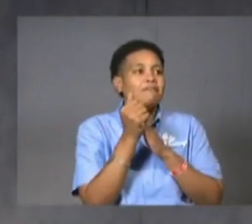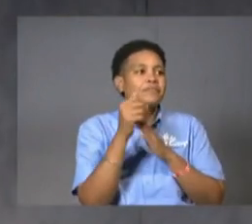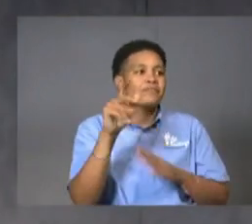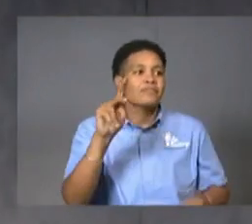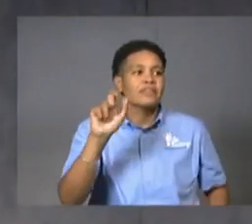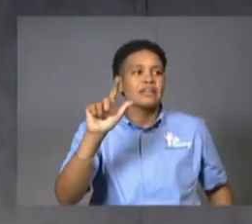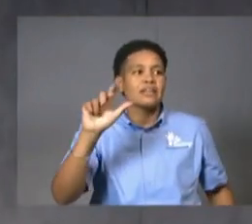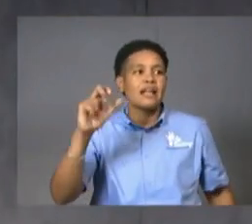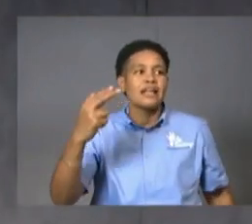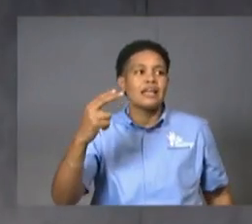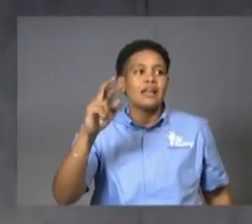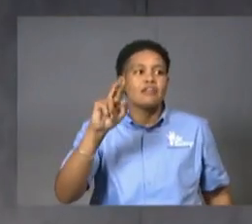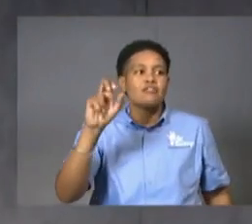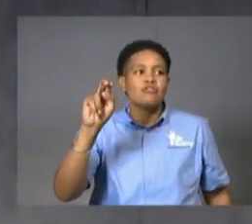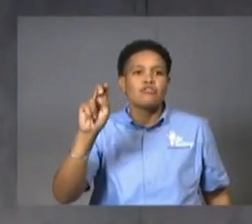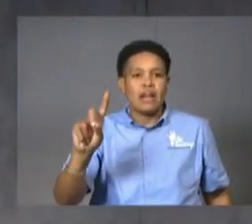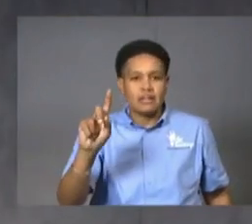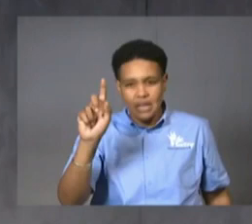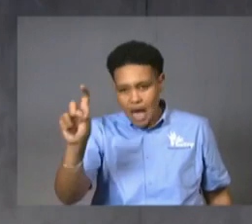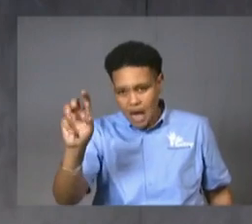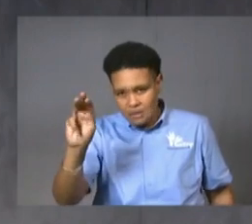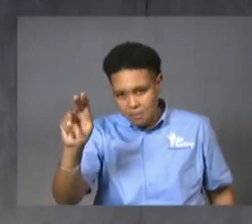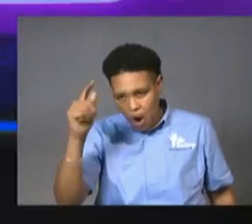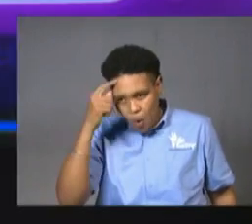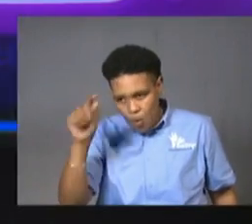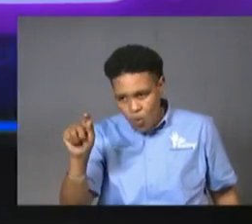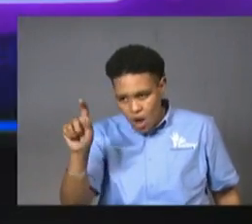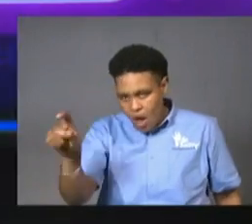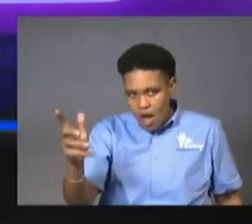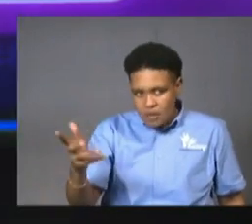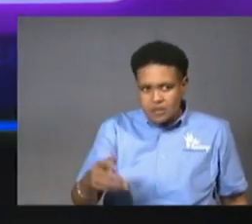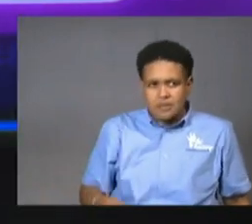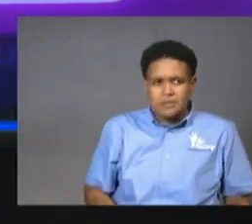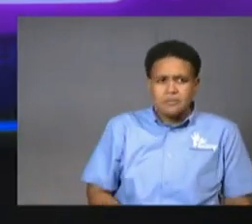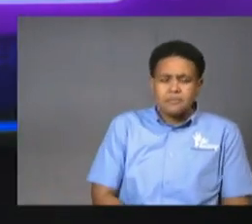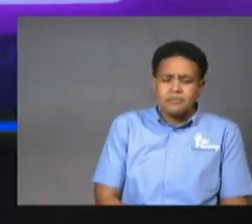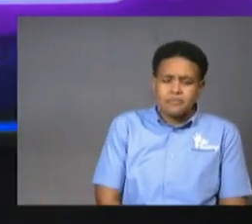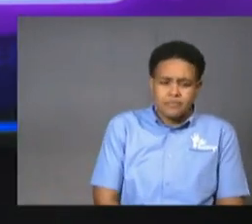for you, Mr. Mark Golding. Mr. Golding,